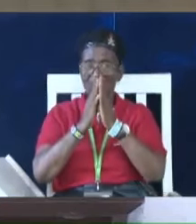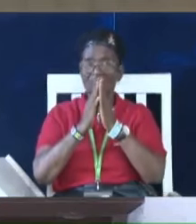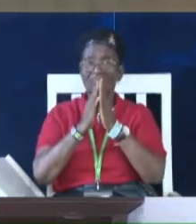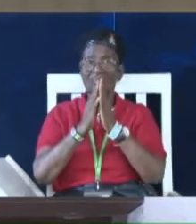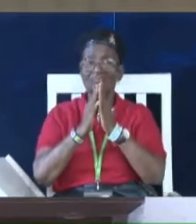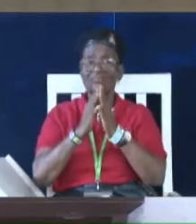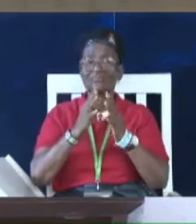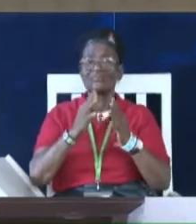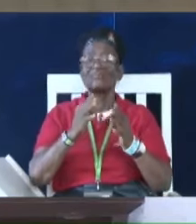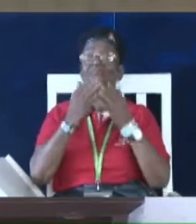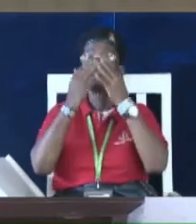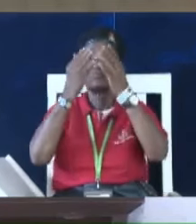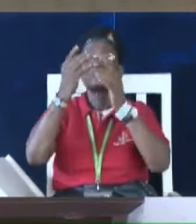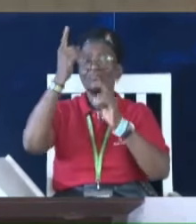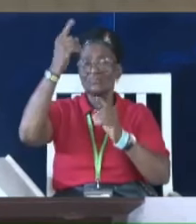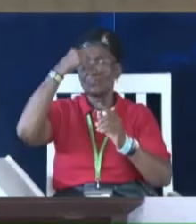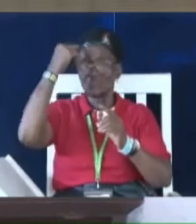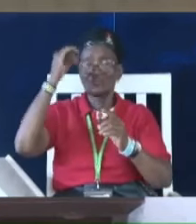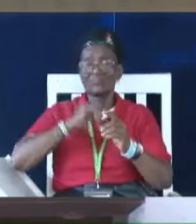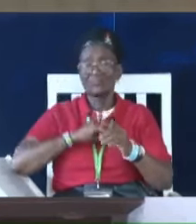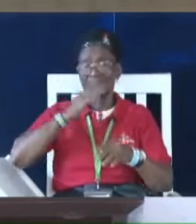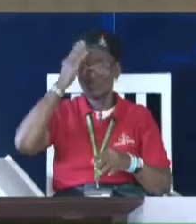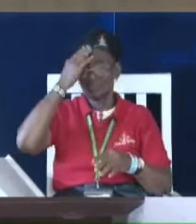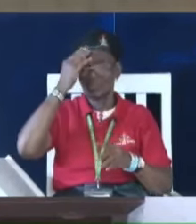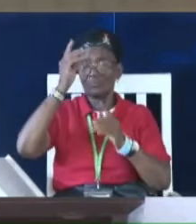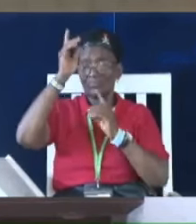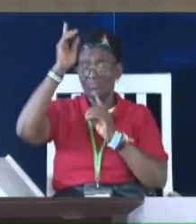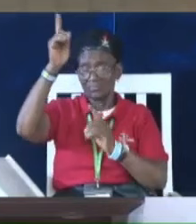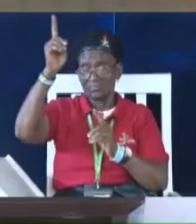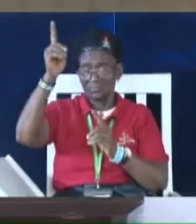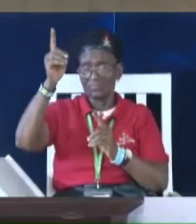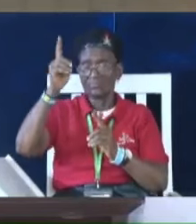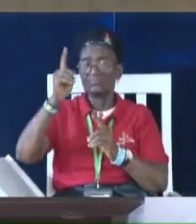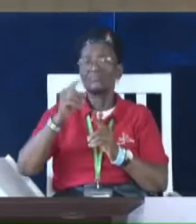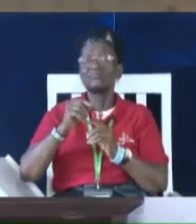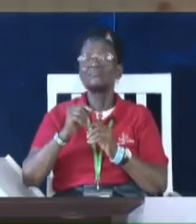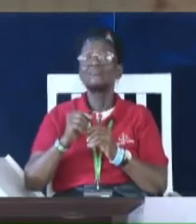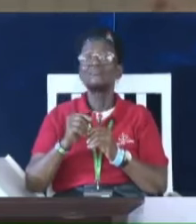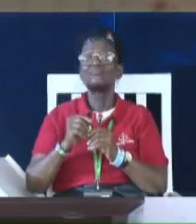I thank you because I know you.